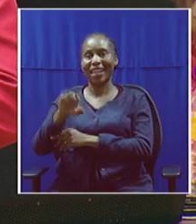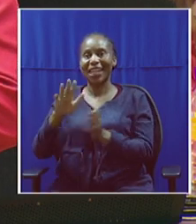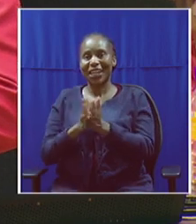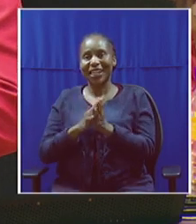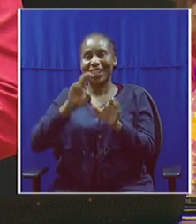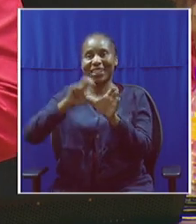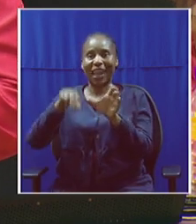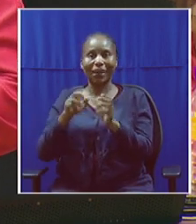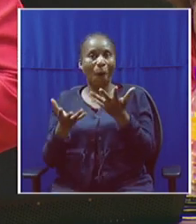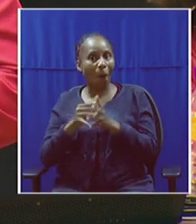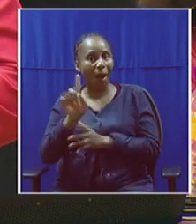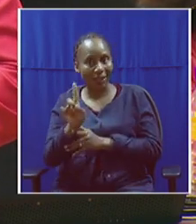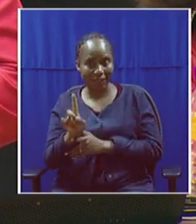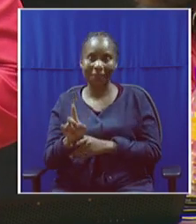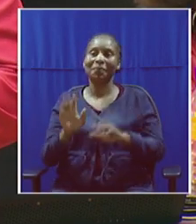uh